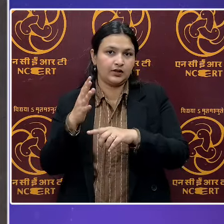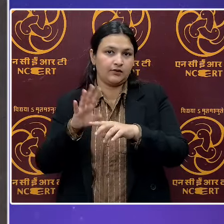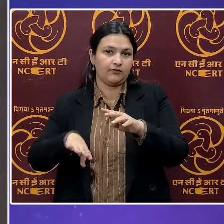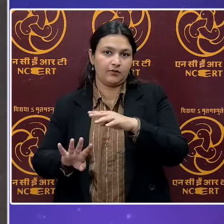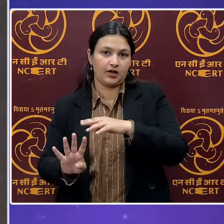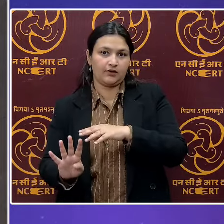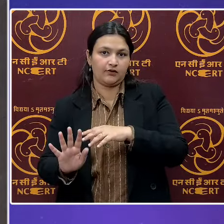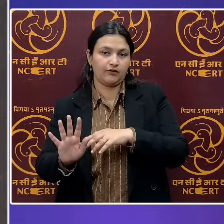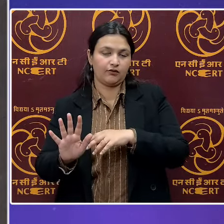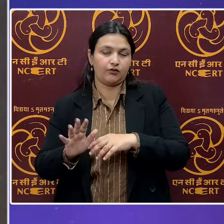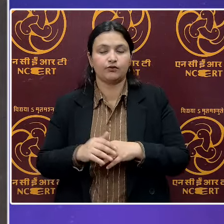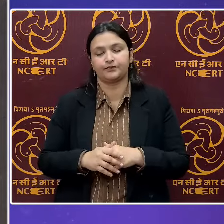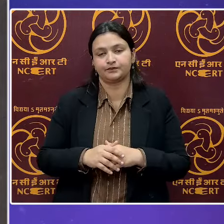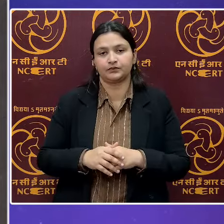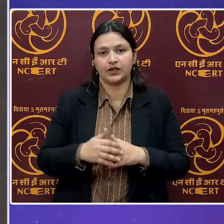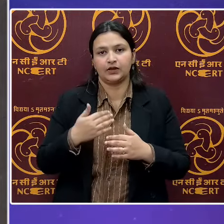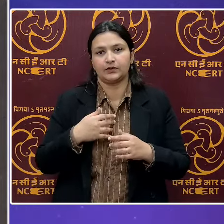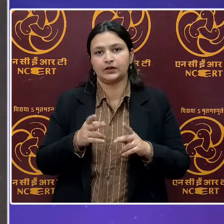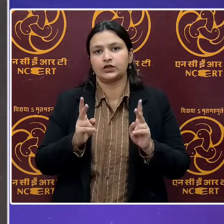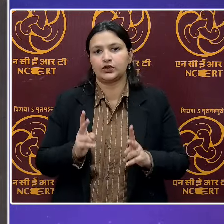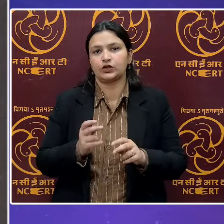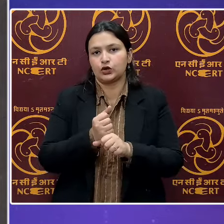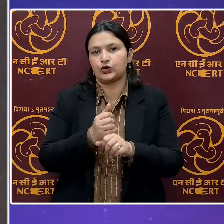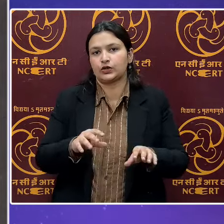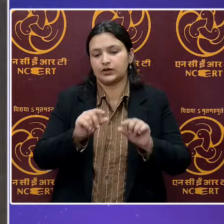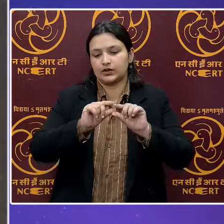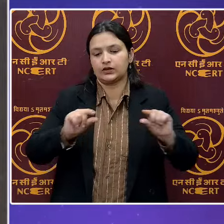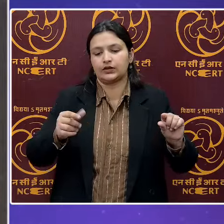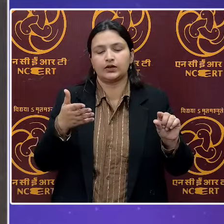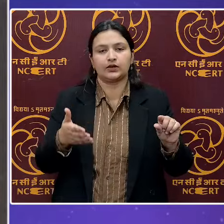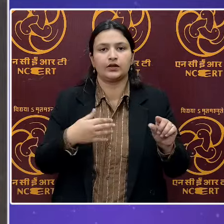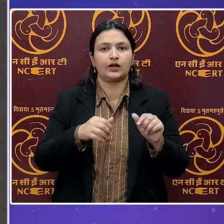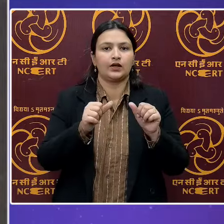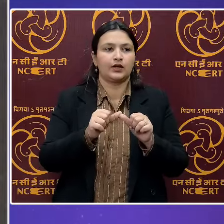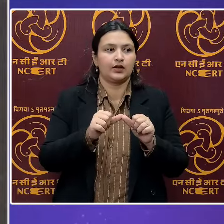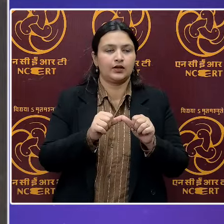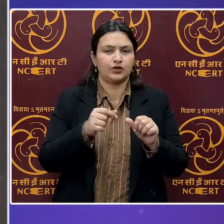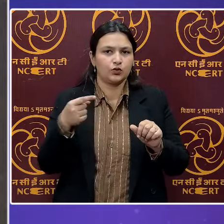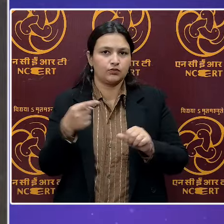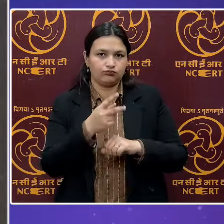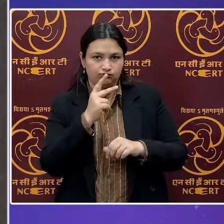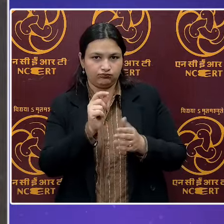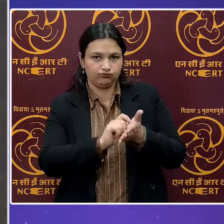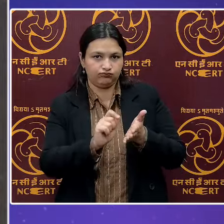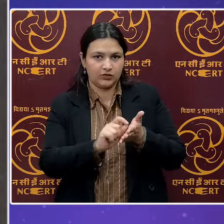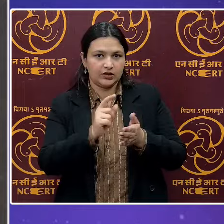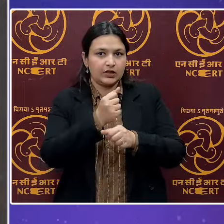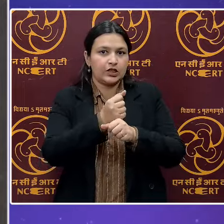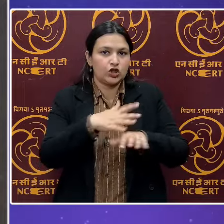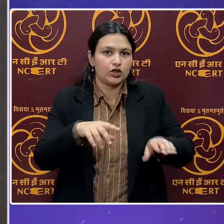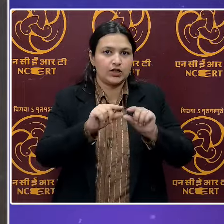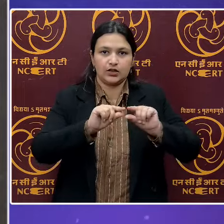And our general equation is x is equal to a cos omega t plus minus pi by